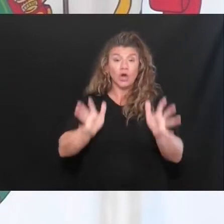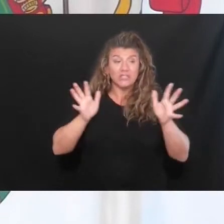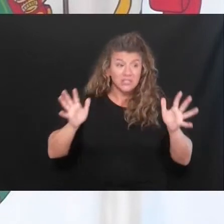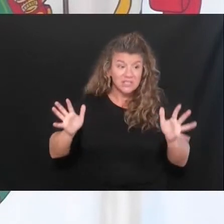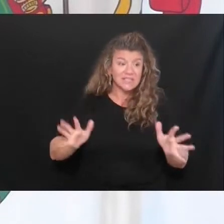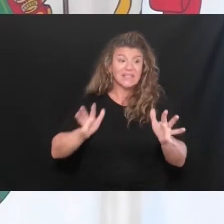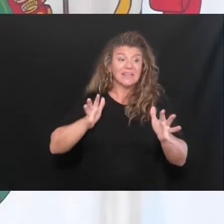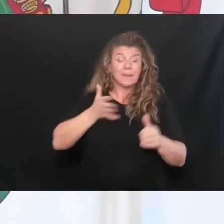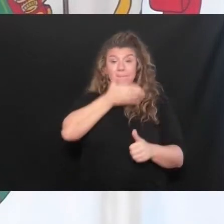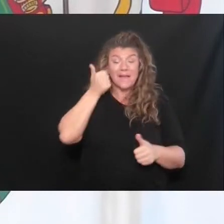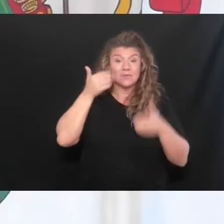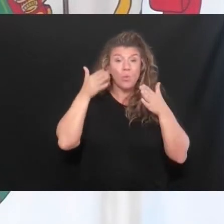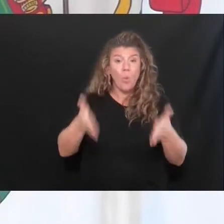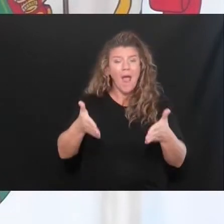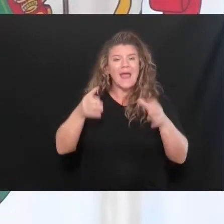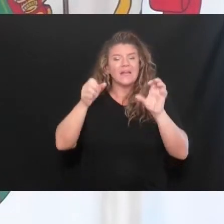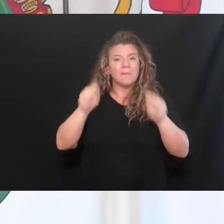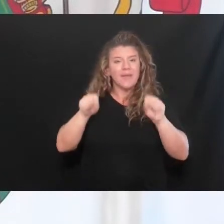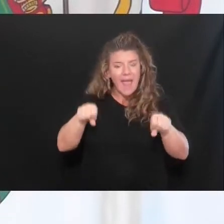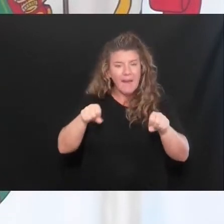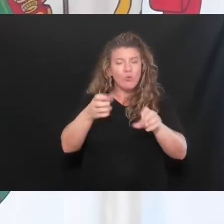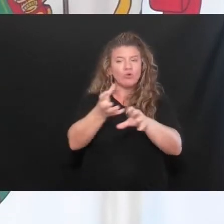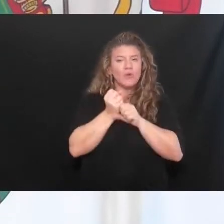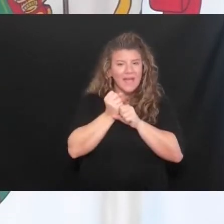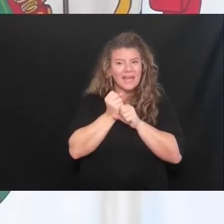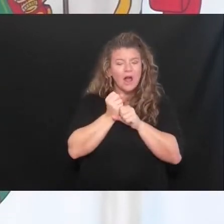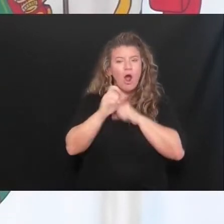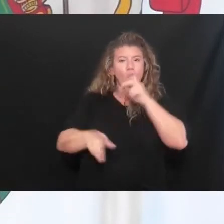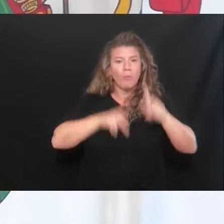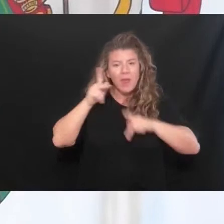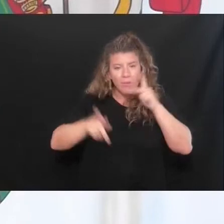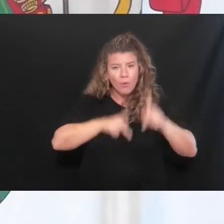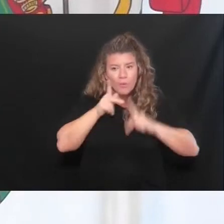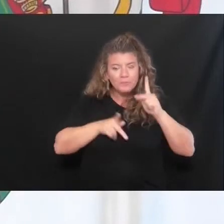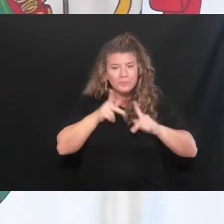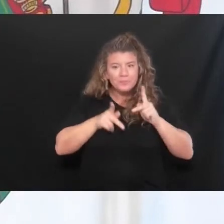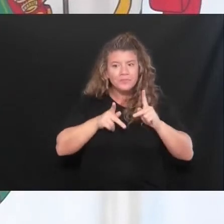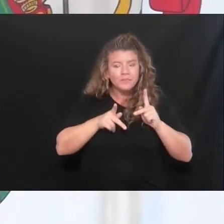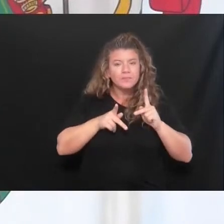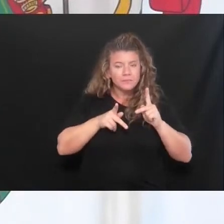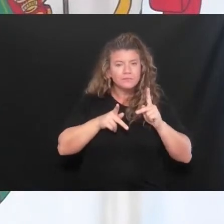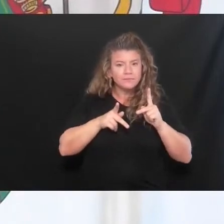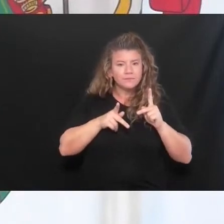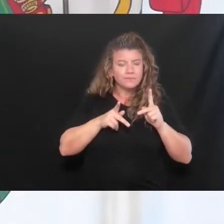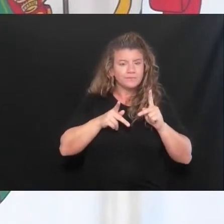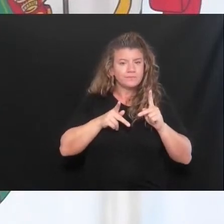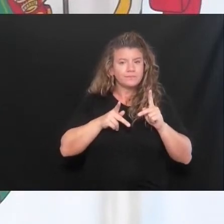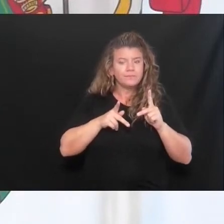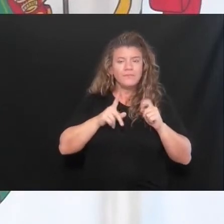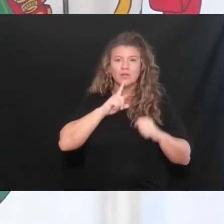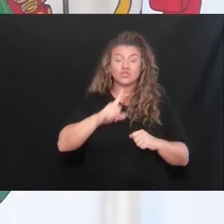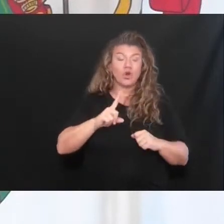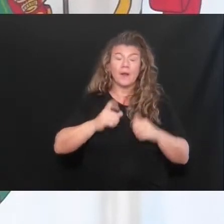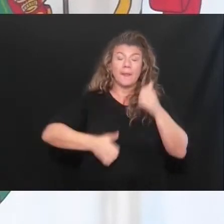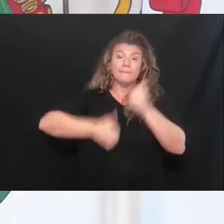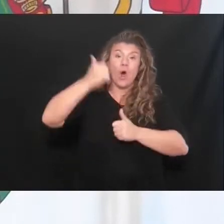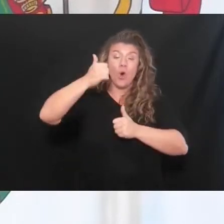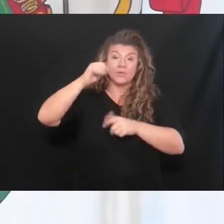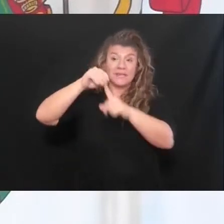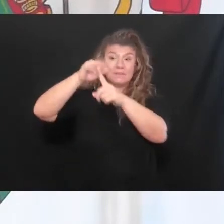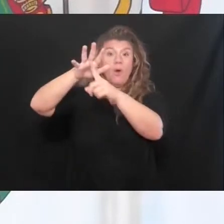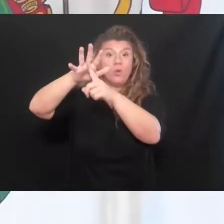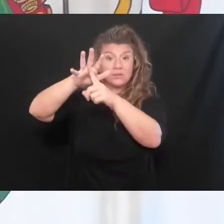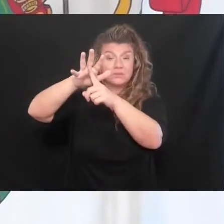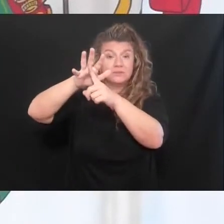way to be able to get our people that are surely the most exposed,